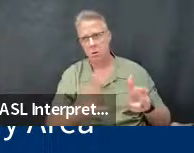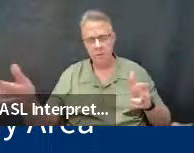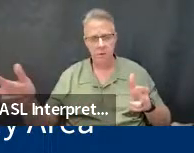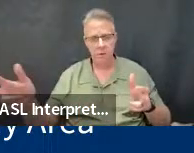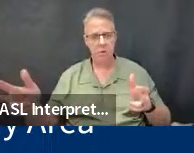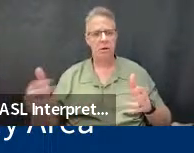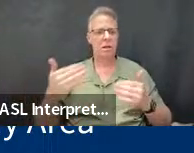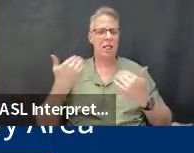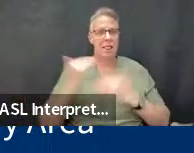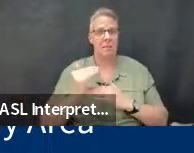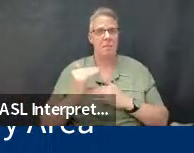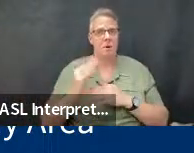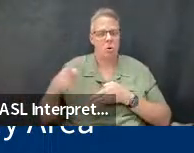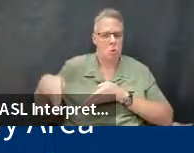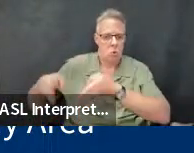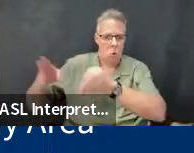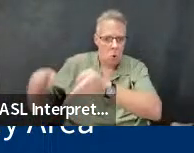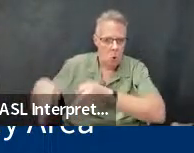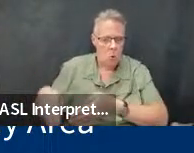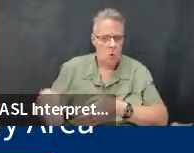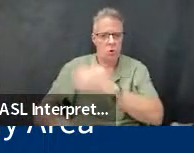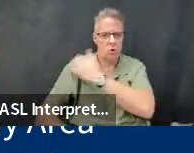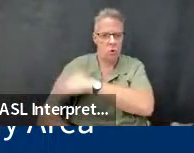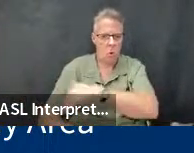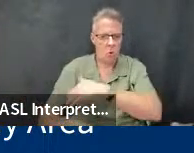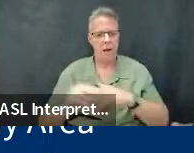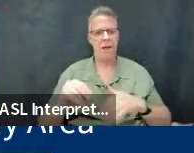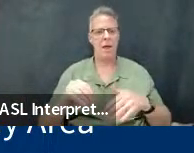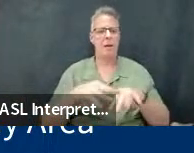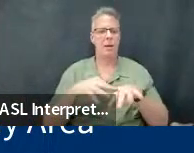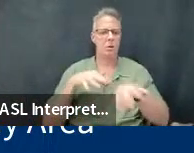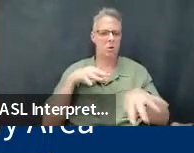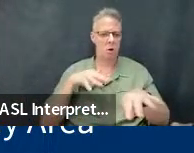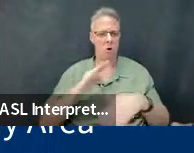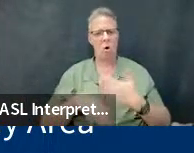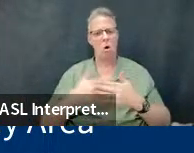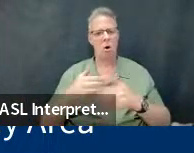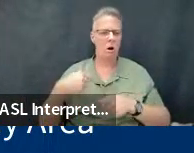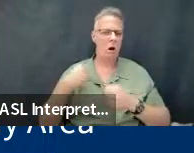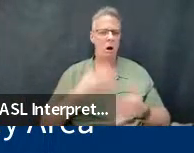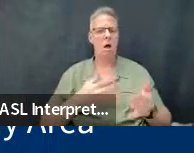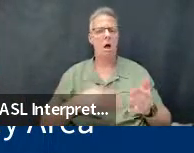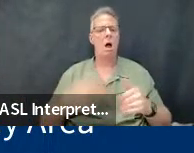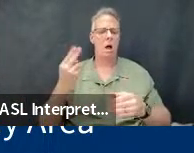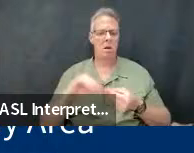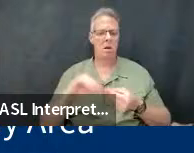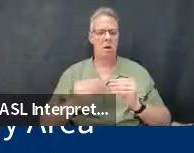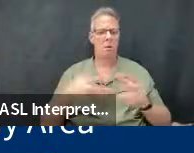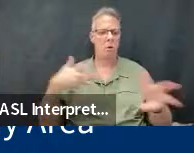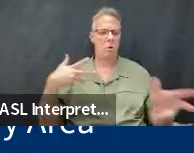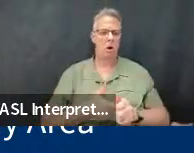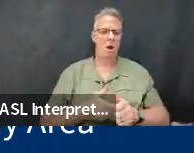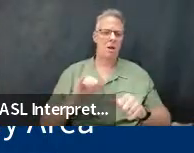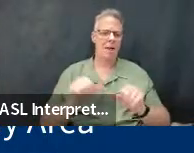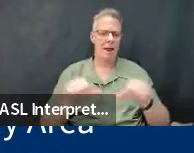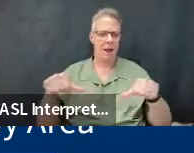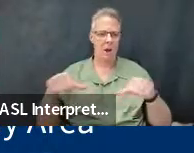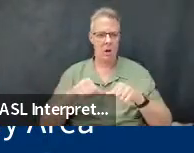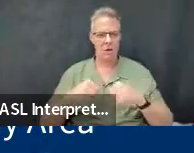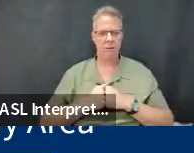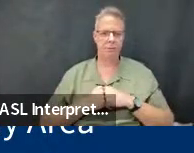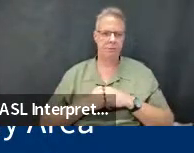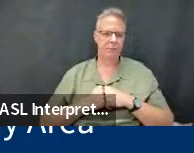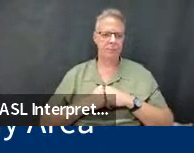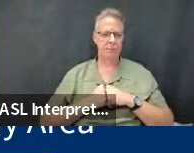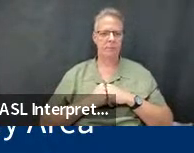limited shoulders, congested conditions, and bridge lifts all contribute to the high number of crashes in the IBR program area. Next